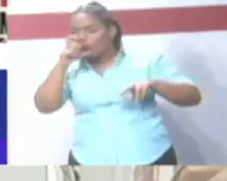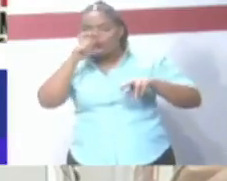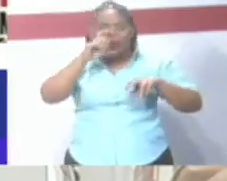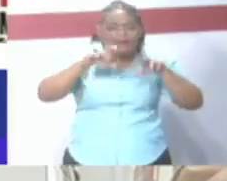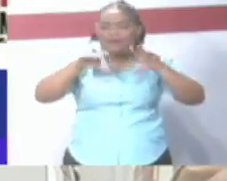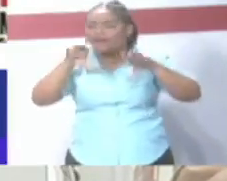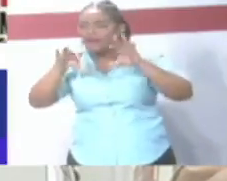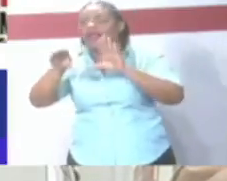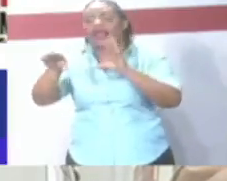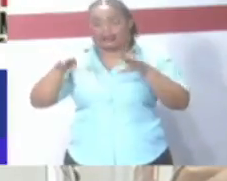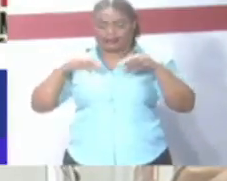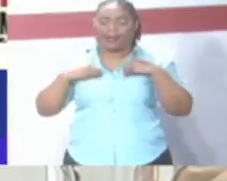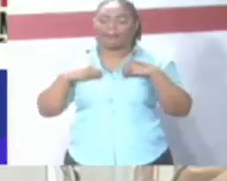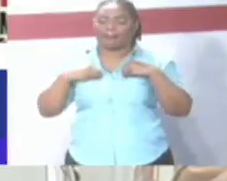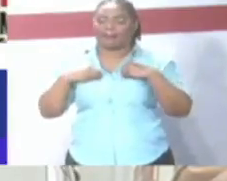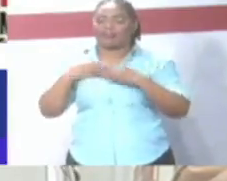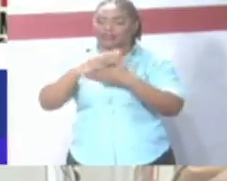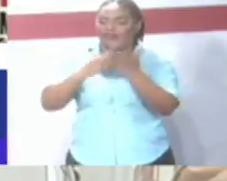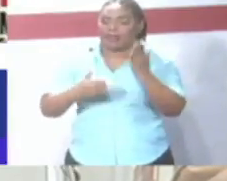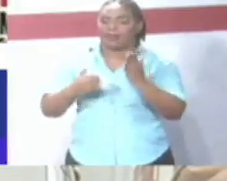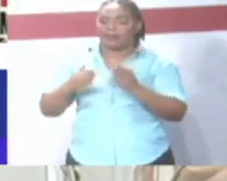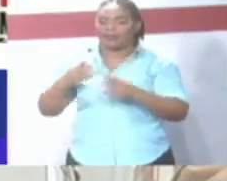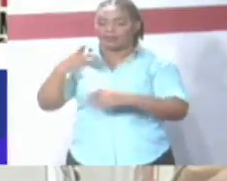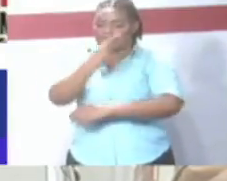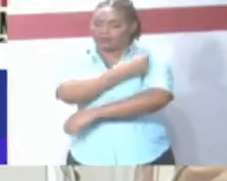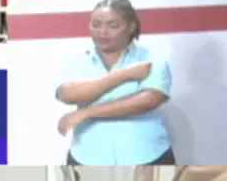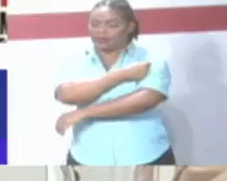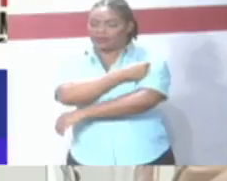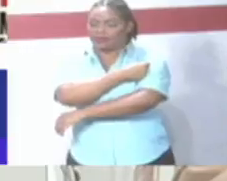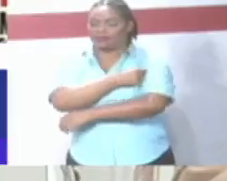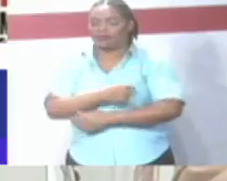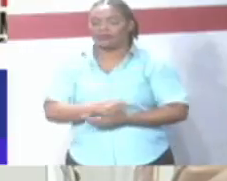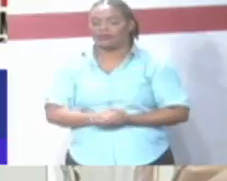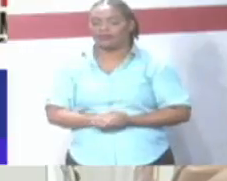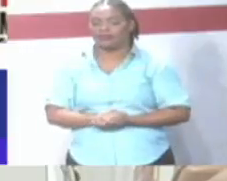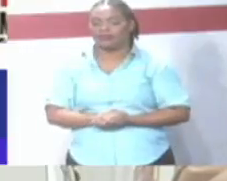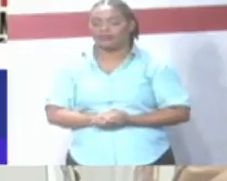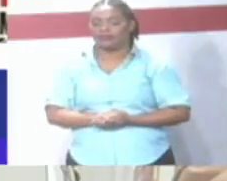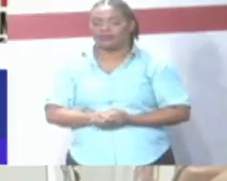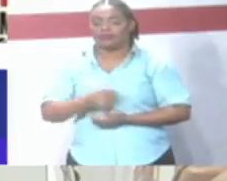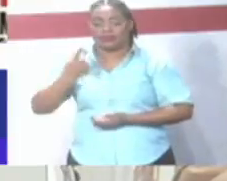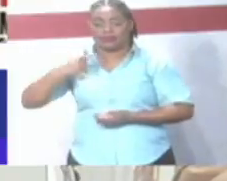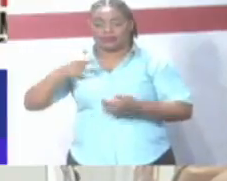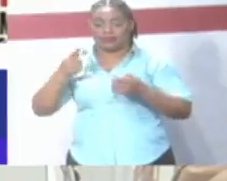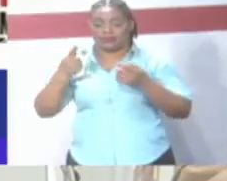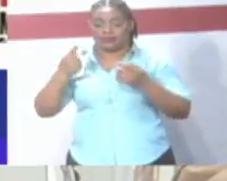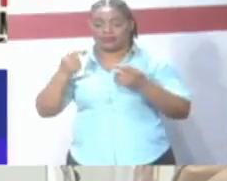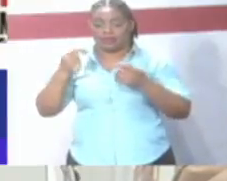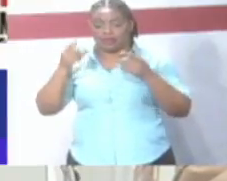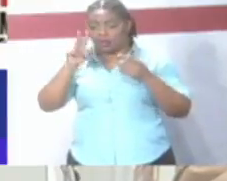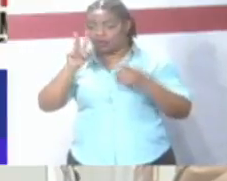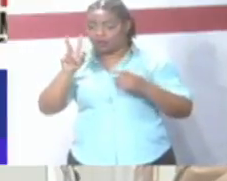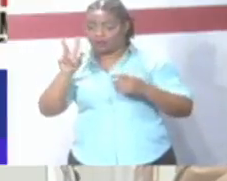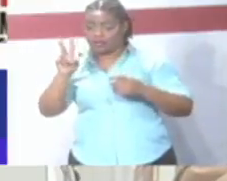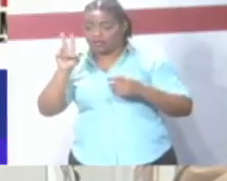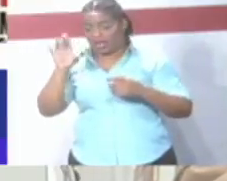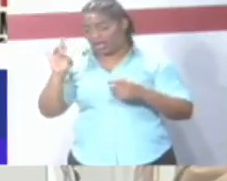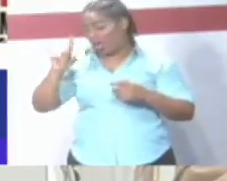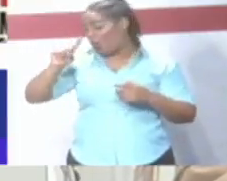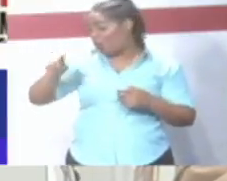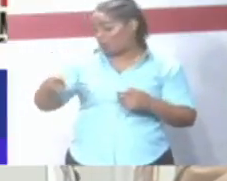As I indicated at the start of the press conference, we are keeping roughly about 28,000 doses